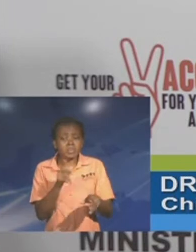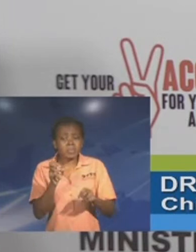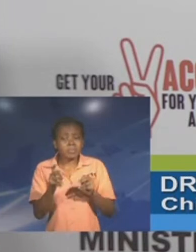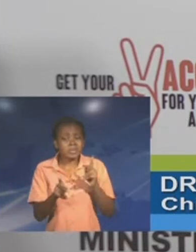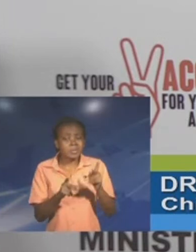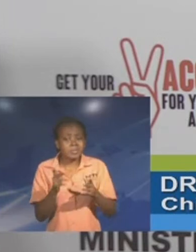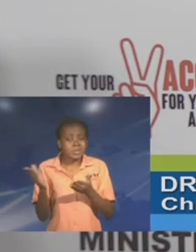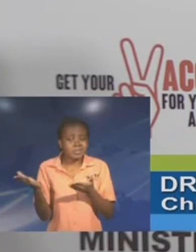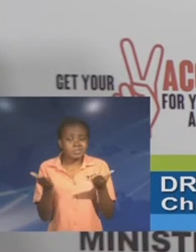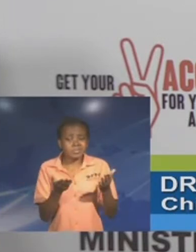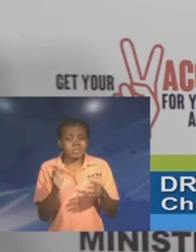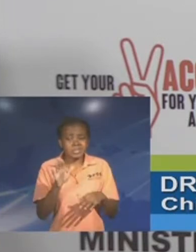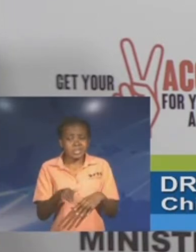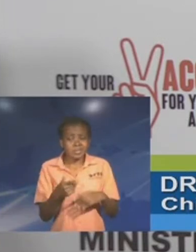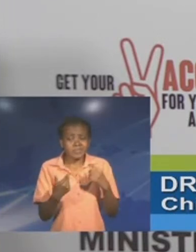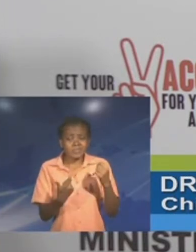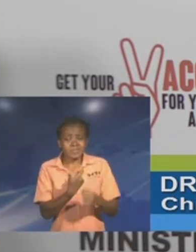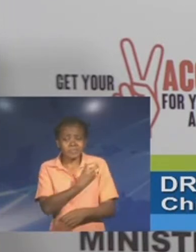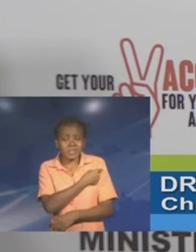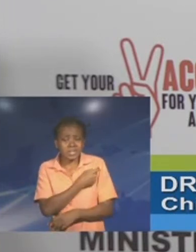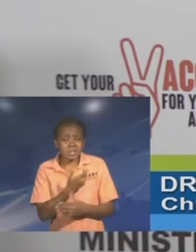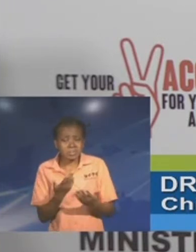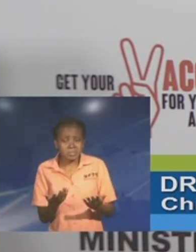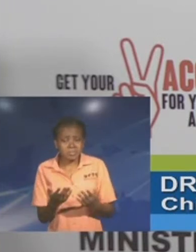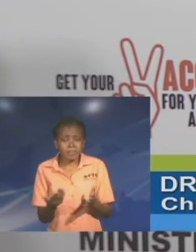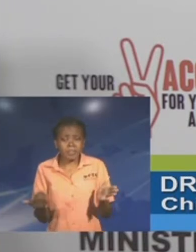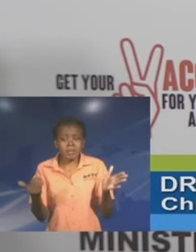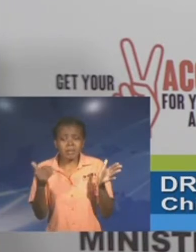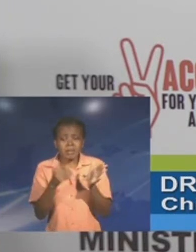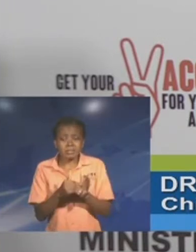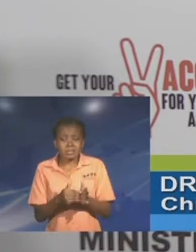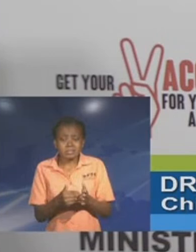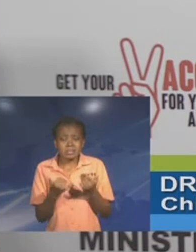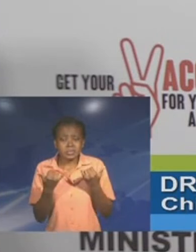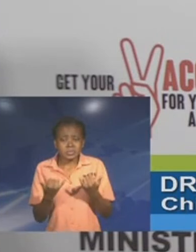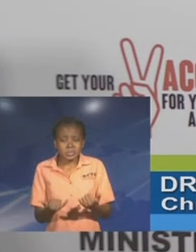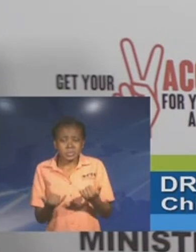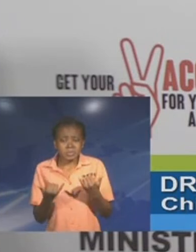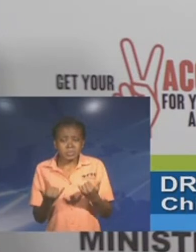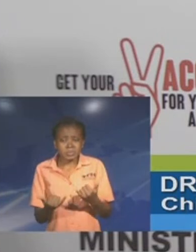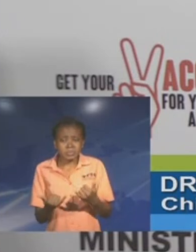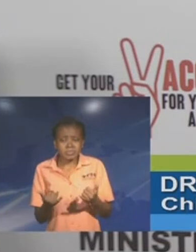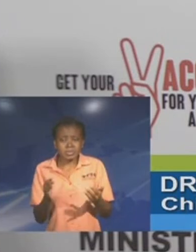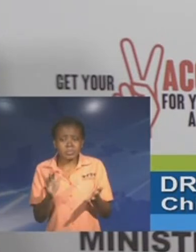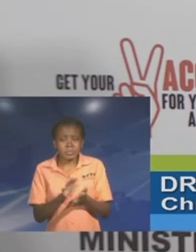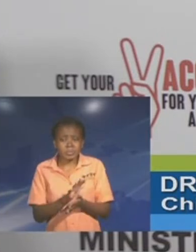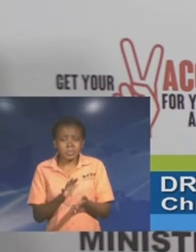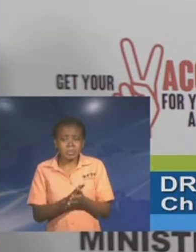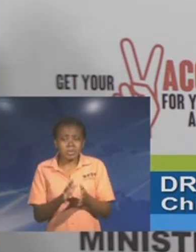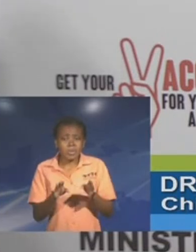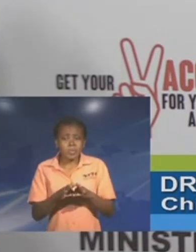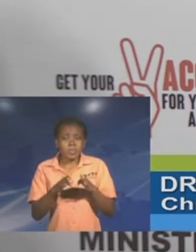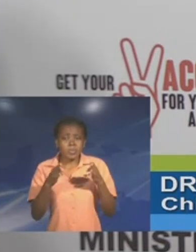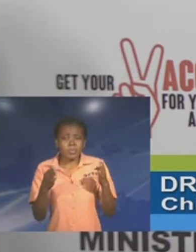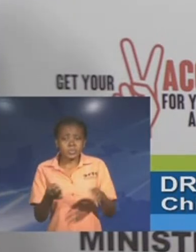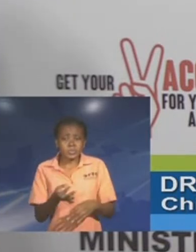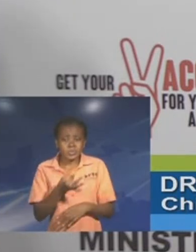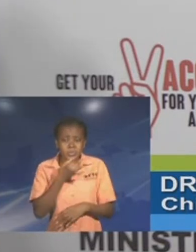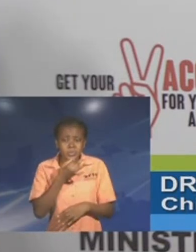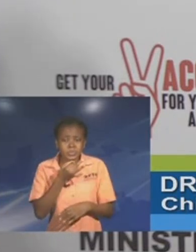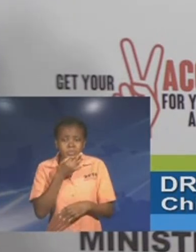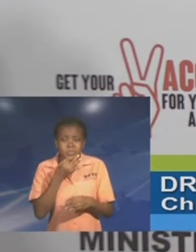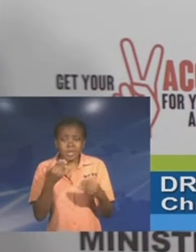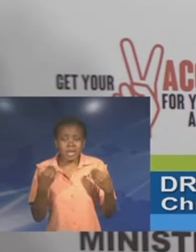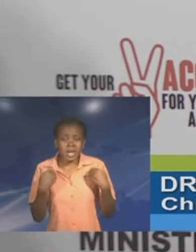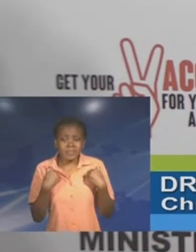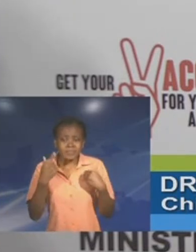to vaccinate their children. And again, we take the opportunity, of course, with school coming back on stream, we still have vaccines available for the 5